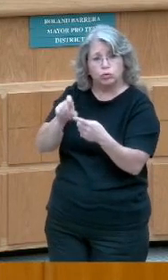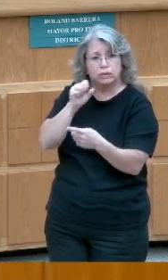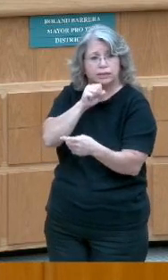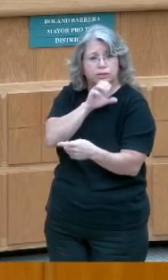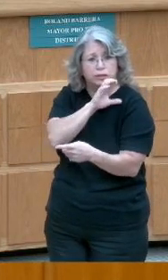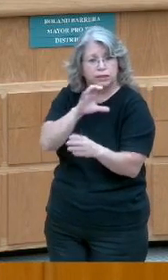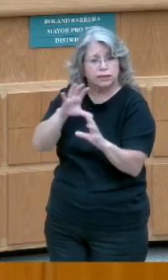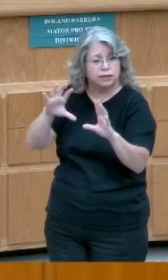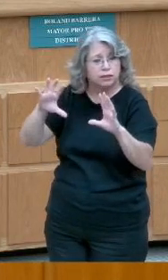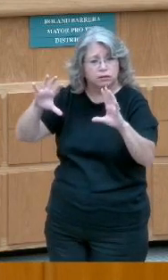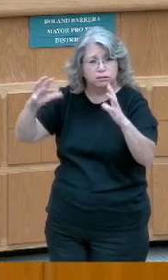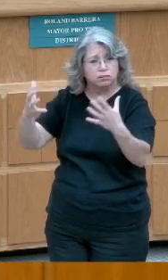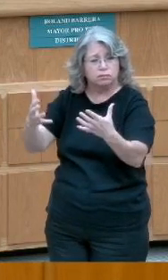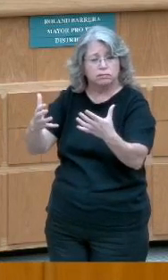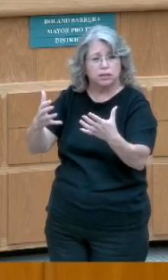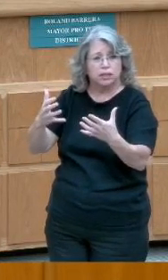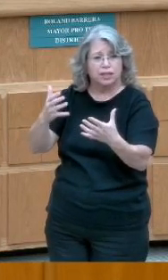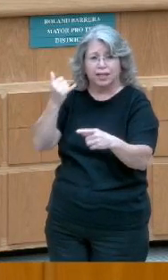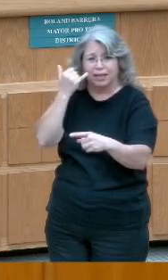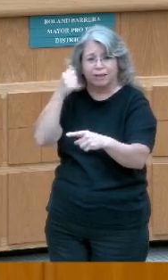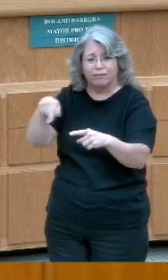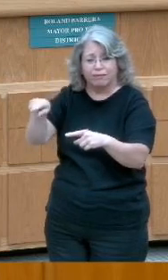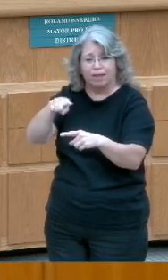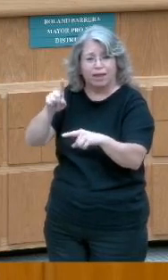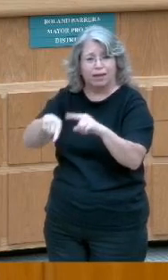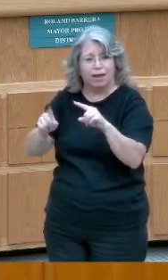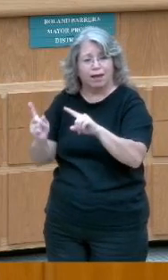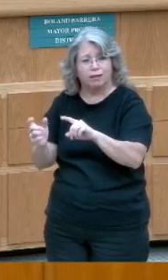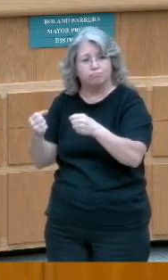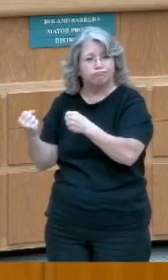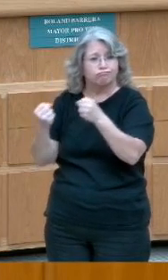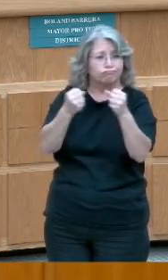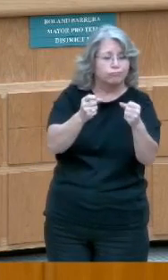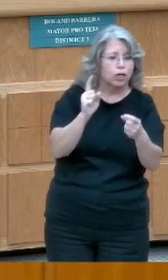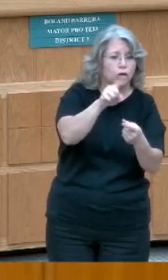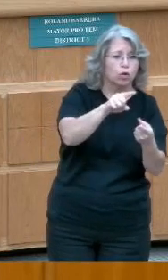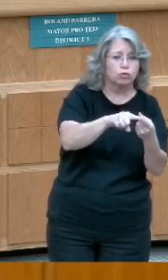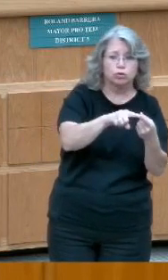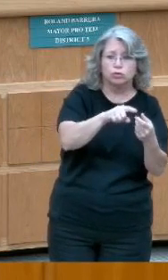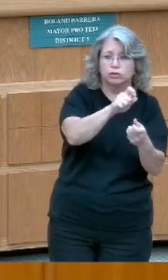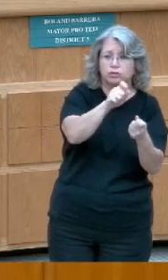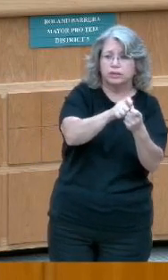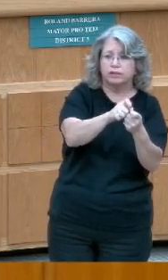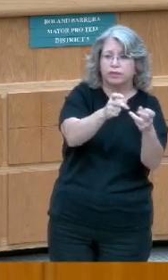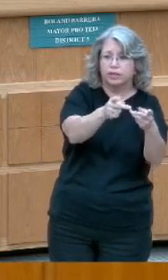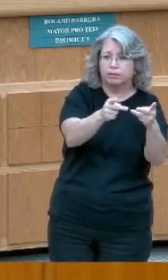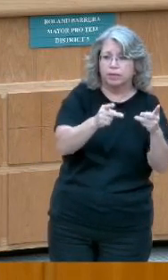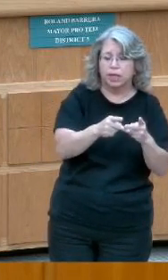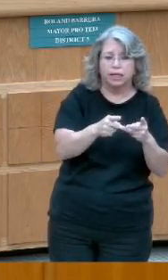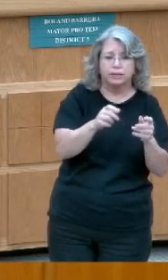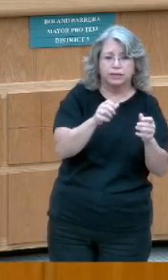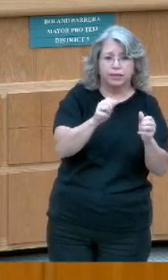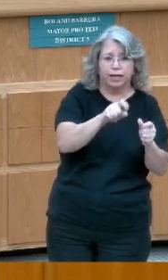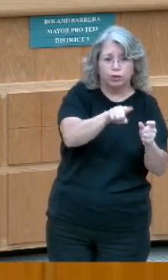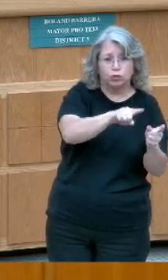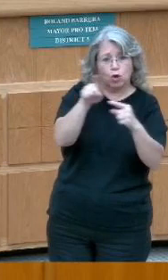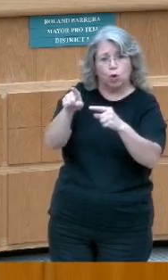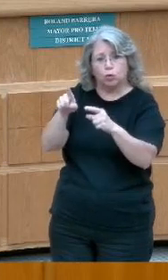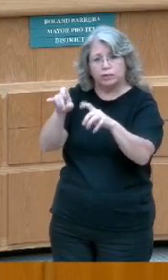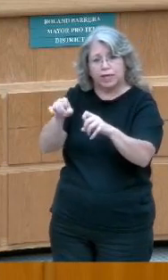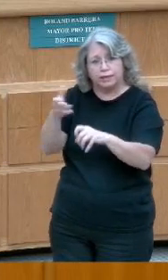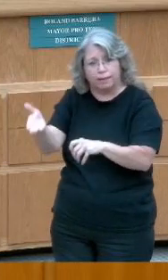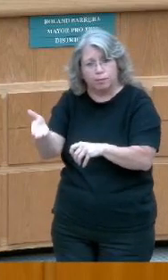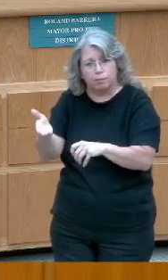is, Are they going to be going to any specific locations? Let's have Judge Canales answer that.